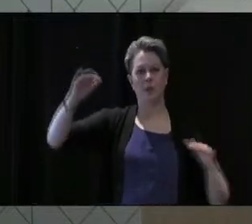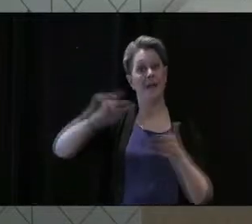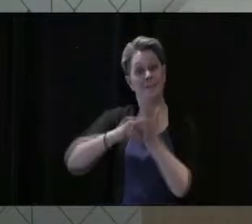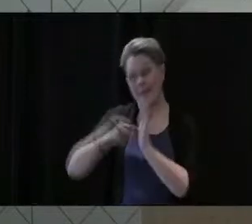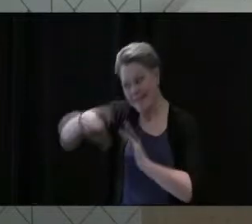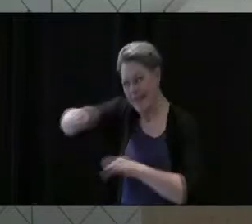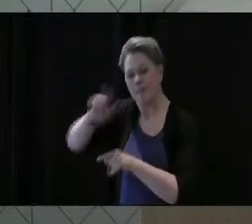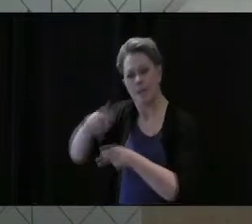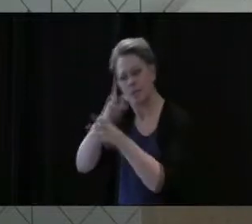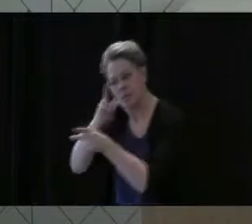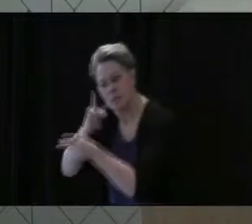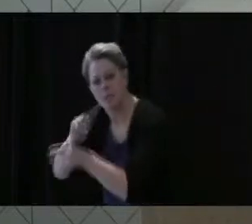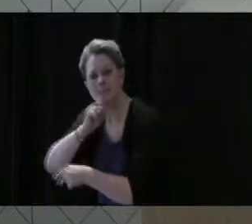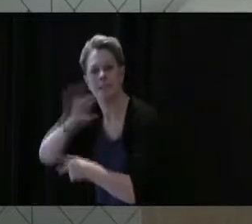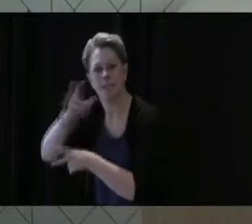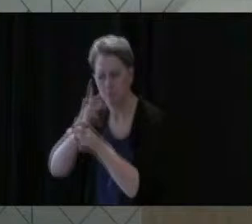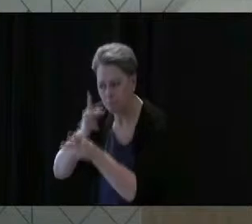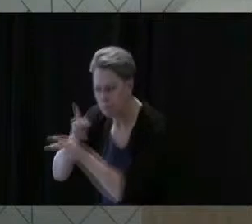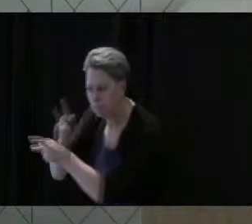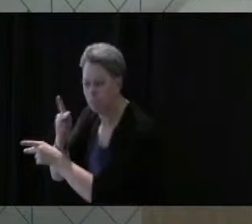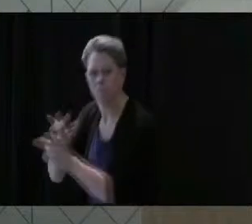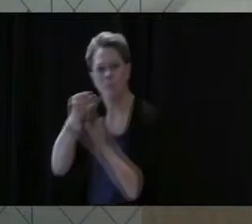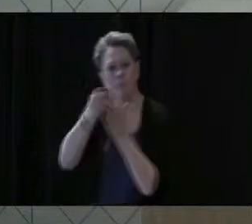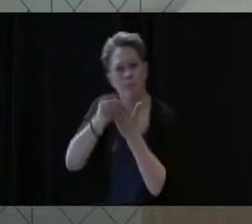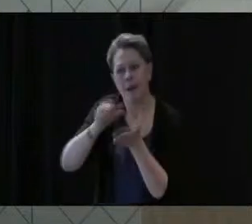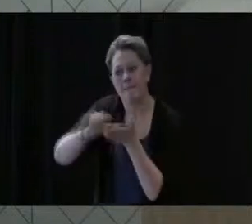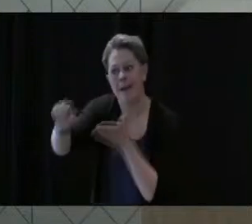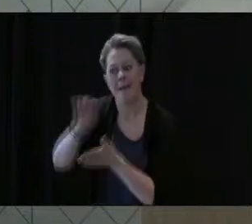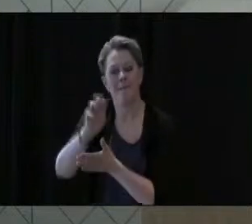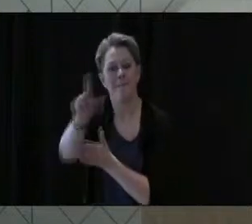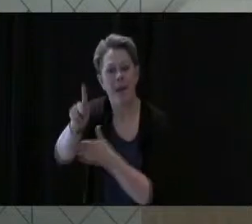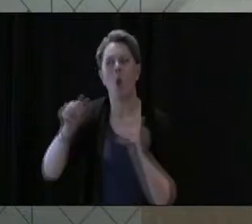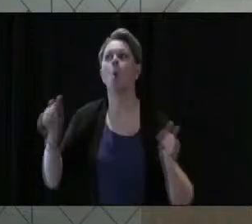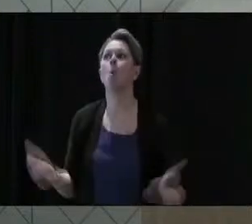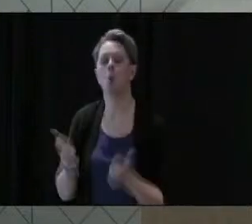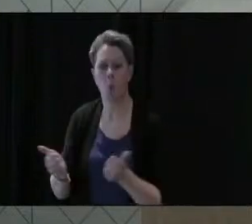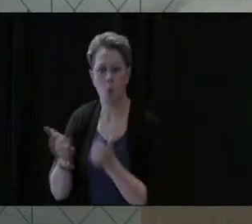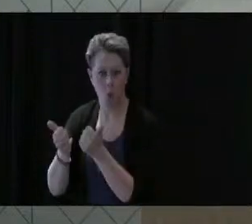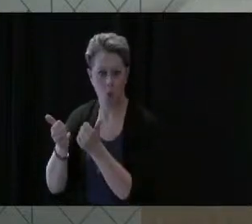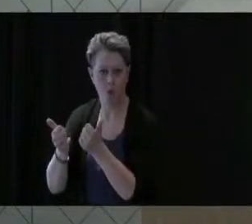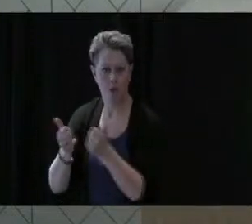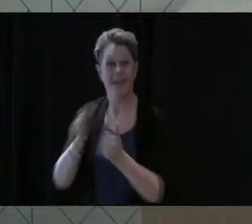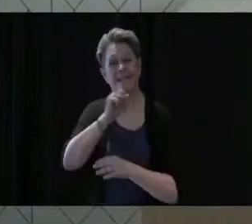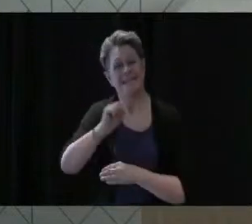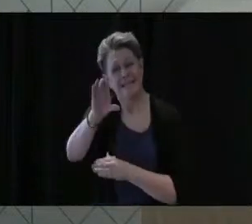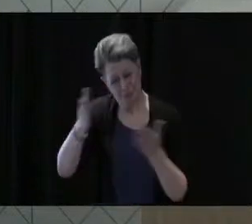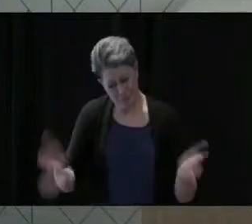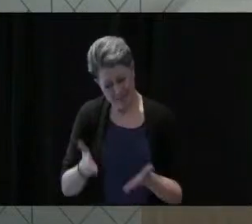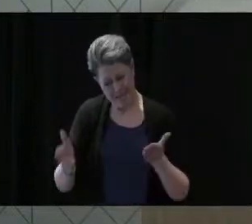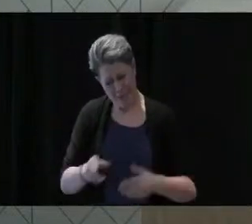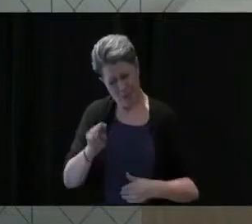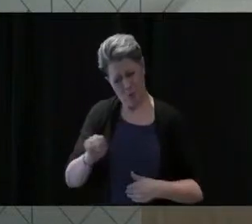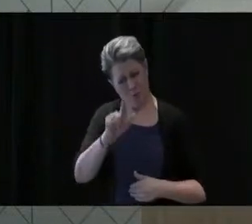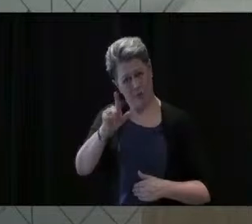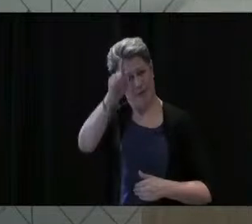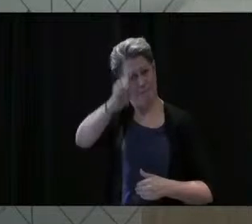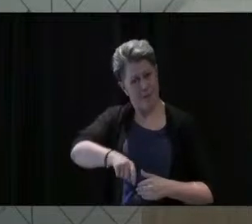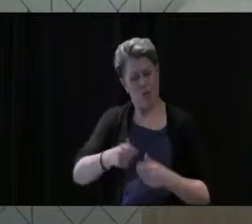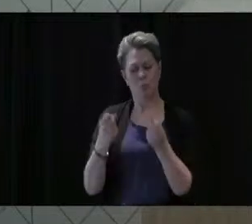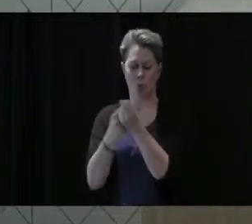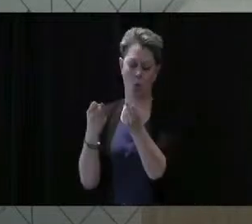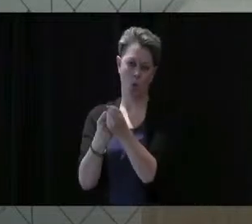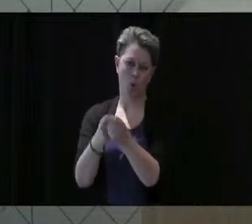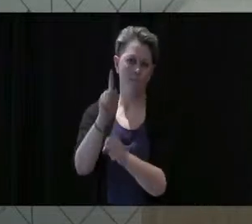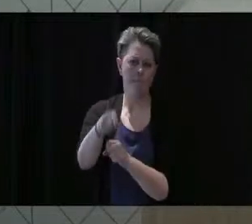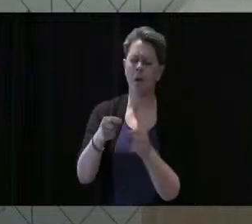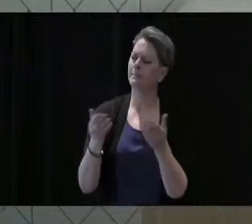population. It is important that seniors in our province are supported and have as much independence